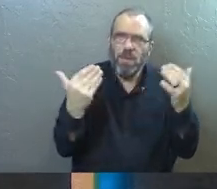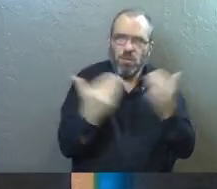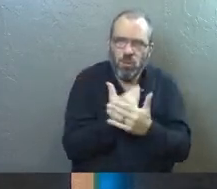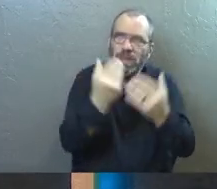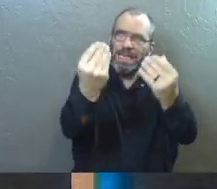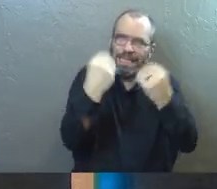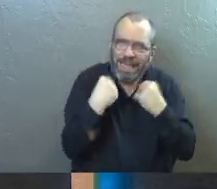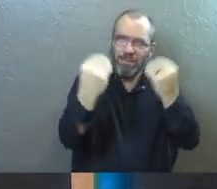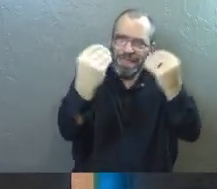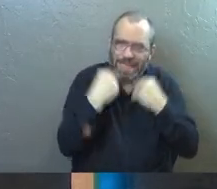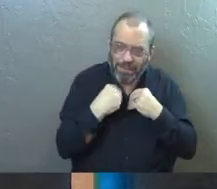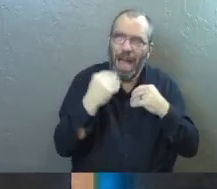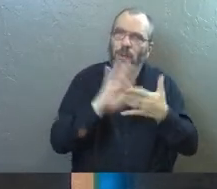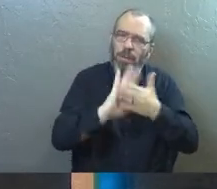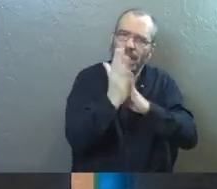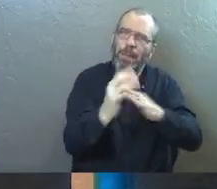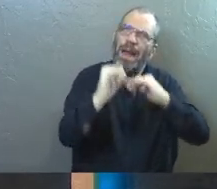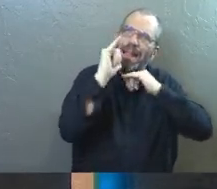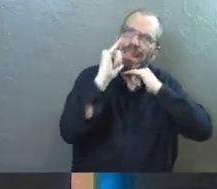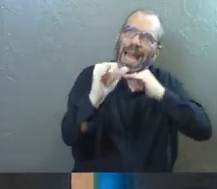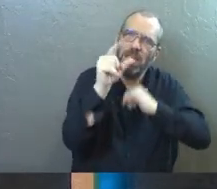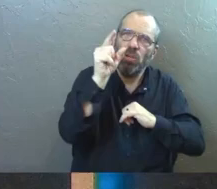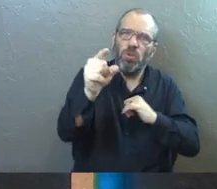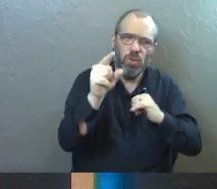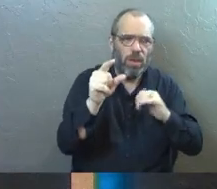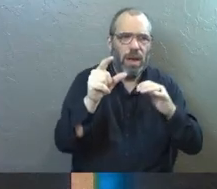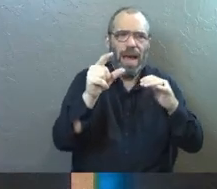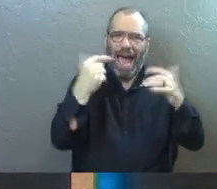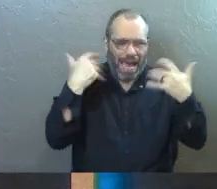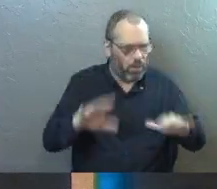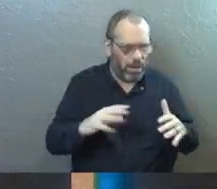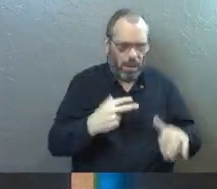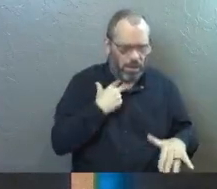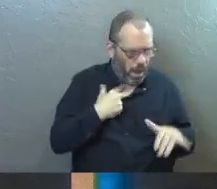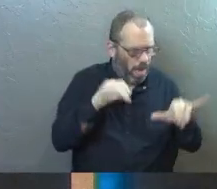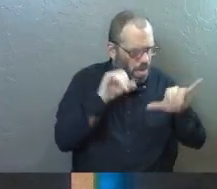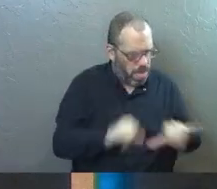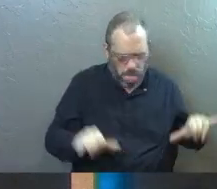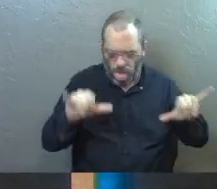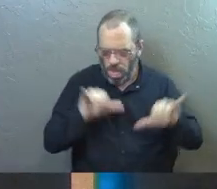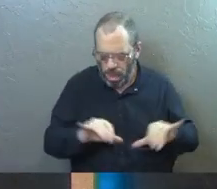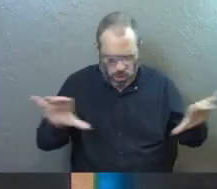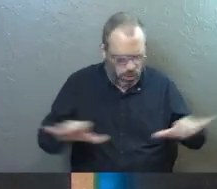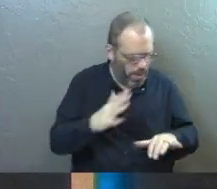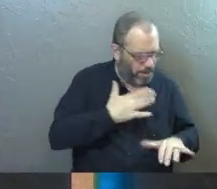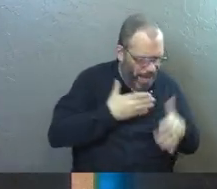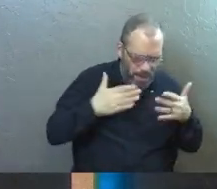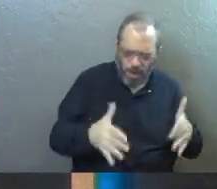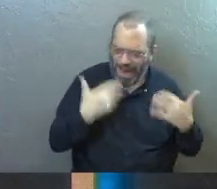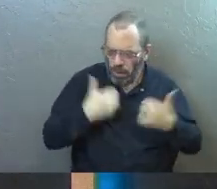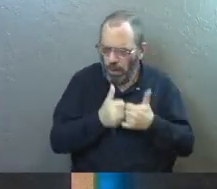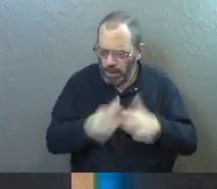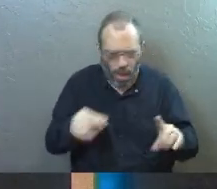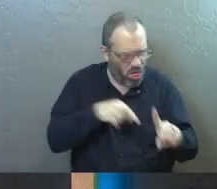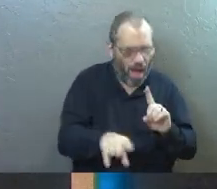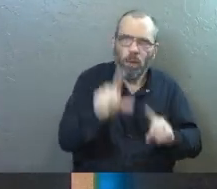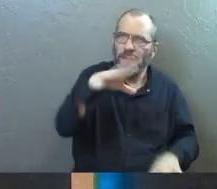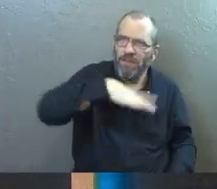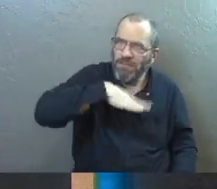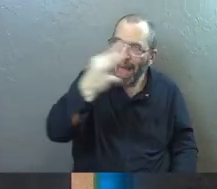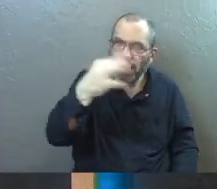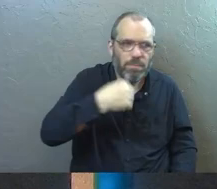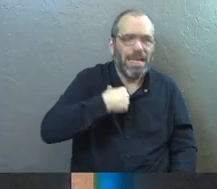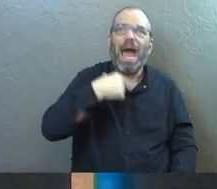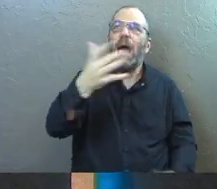it to me, God, because I wanna be more like you. I wanna be the person you've called me to be. I don't wanna be stuck in my own ways, doing my own things, God. I don't wanna be lost, I wanna be found. I